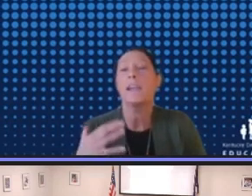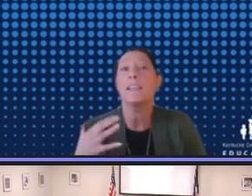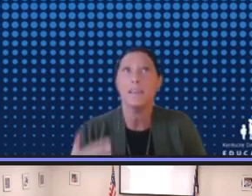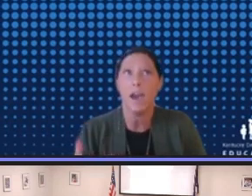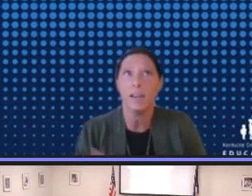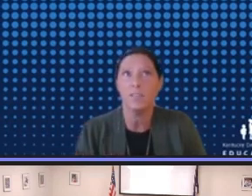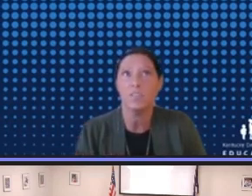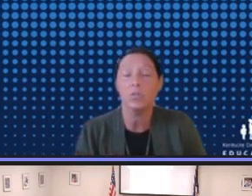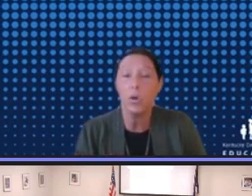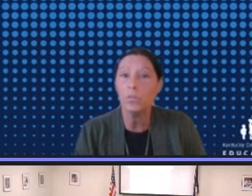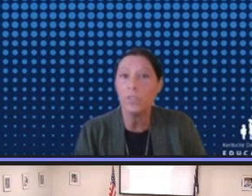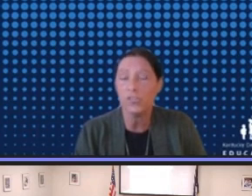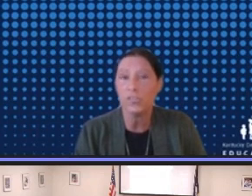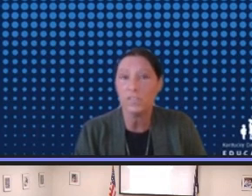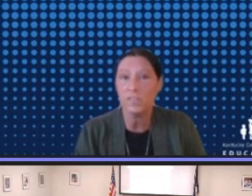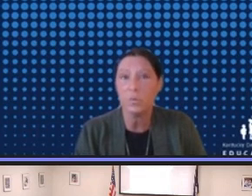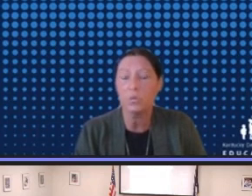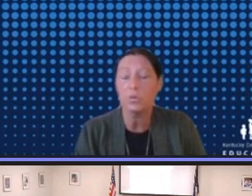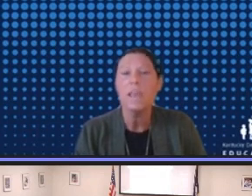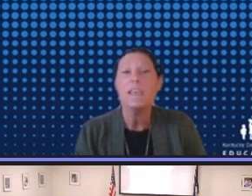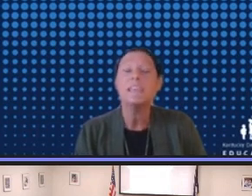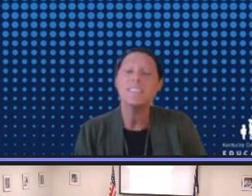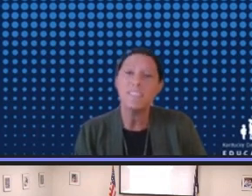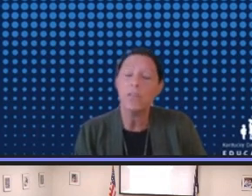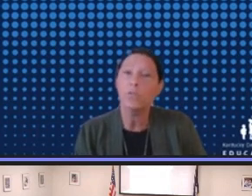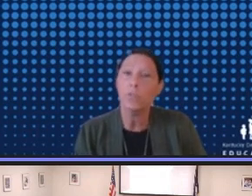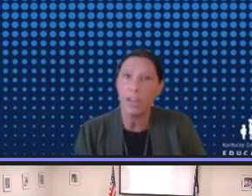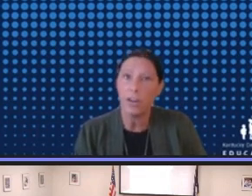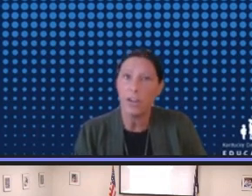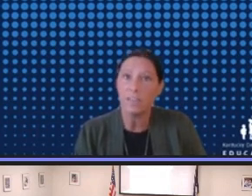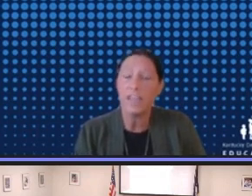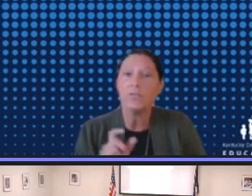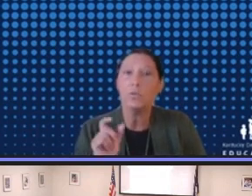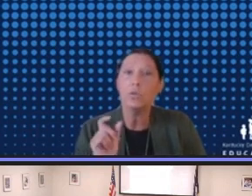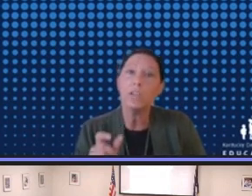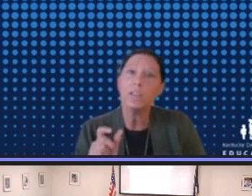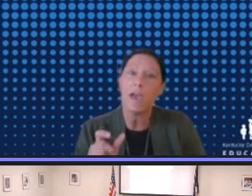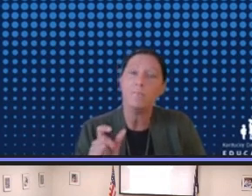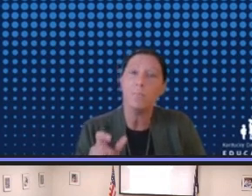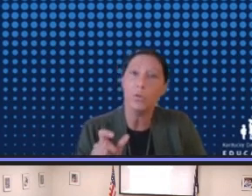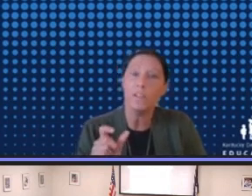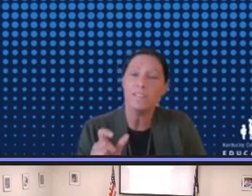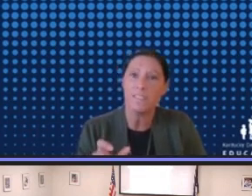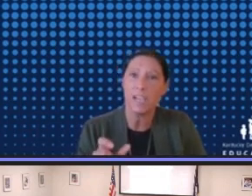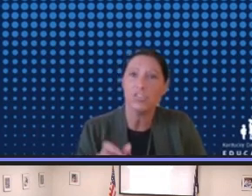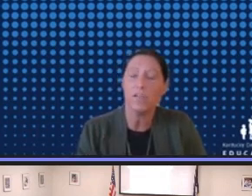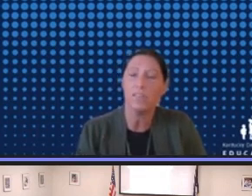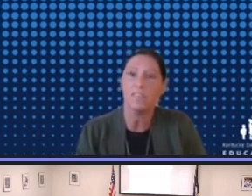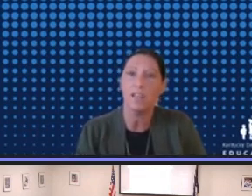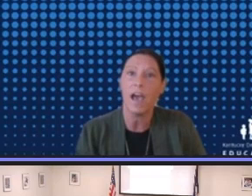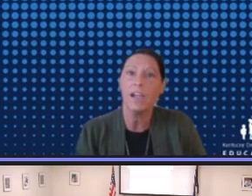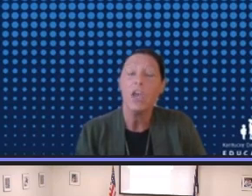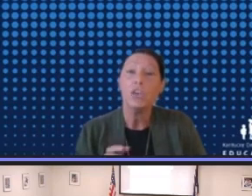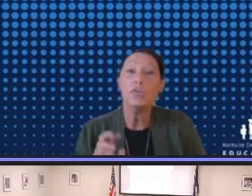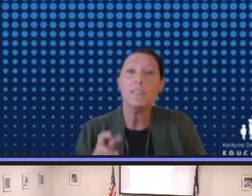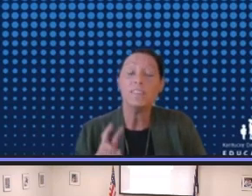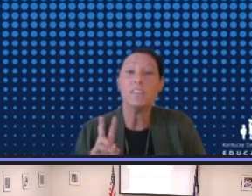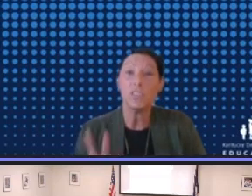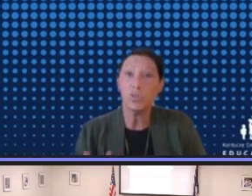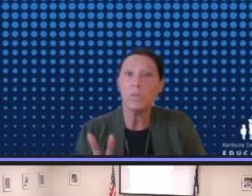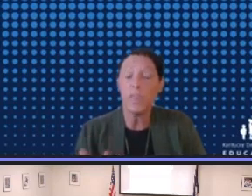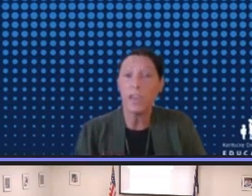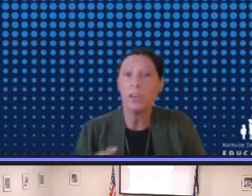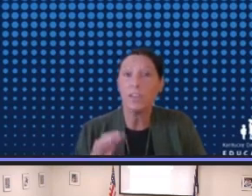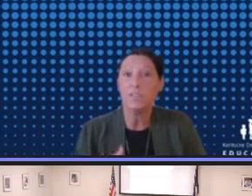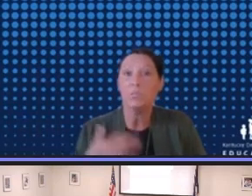with providing guidance to local districts and schools in several areas. And if you look at that bolded section on this slide, you can